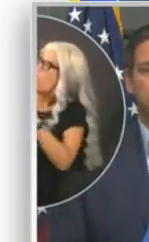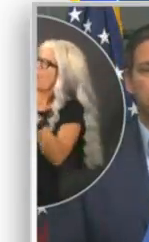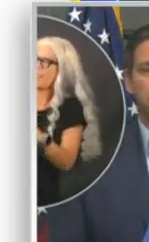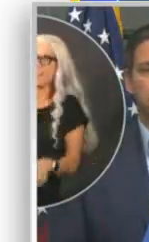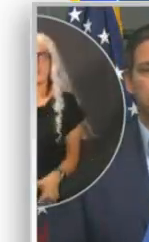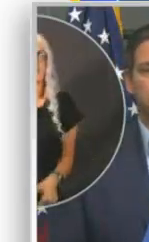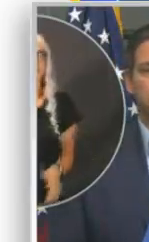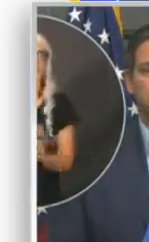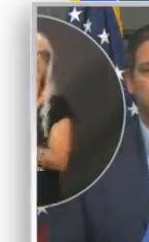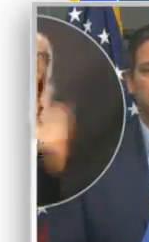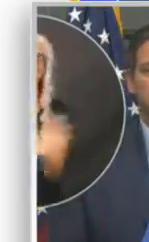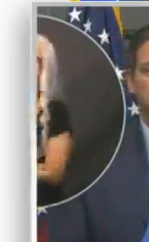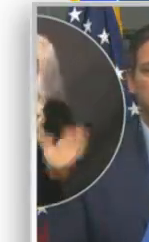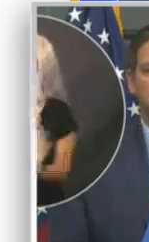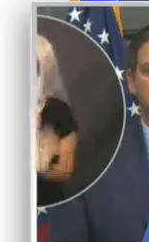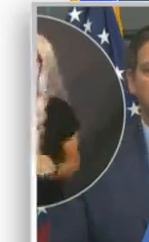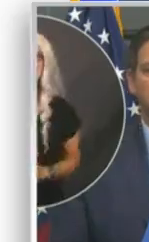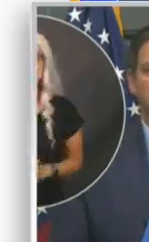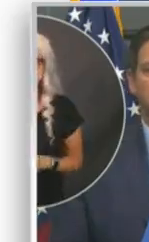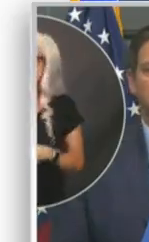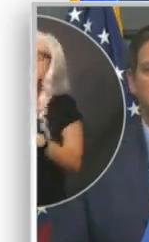is extremely dangerous.